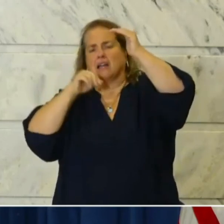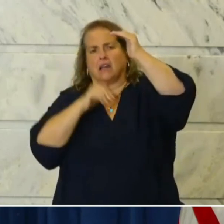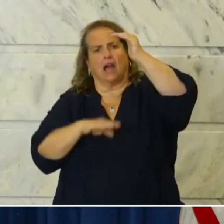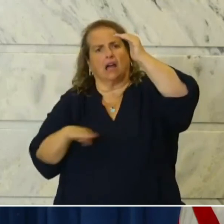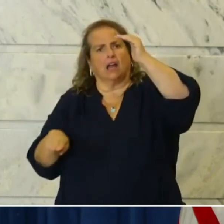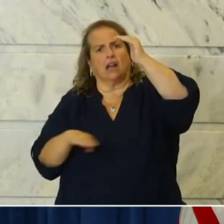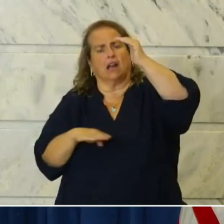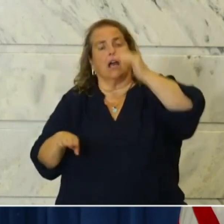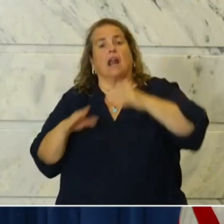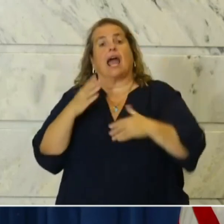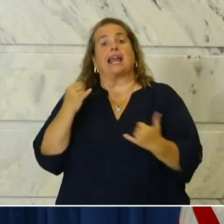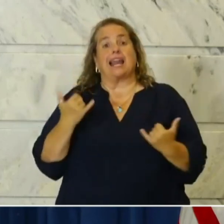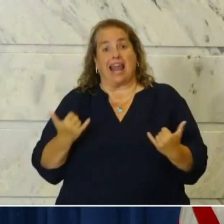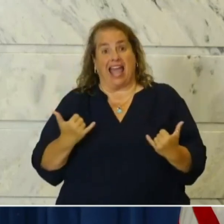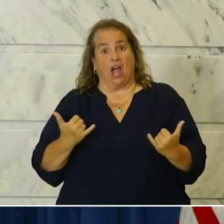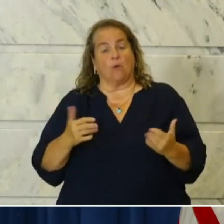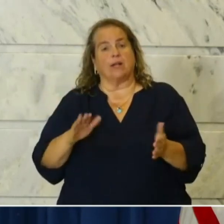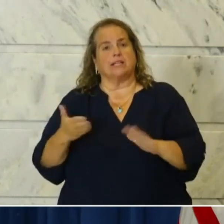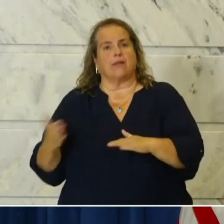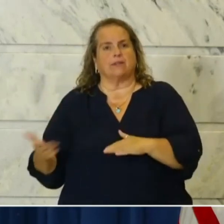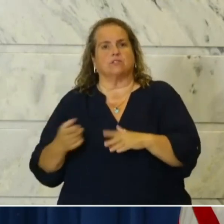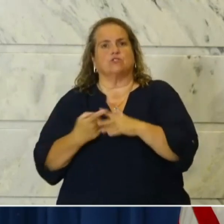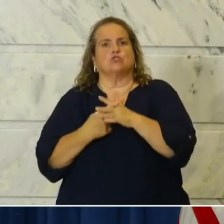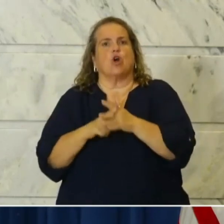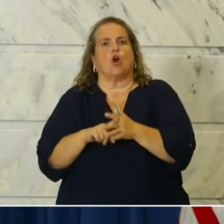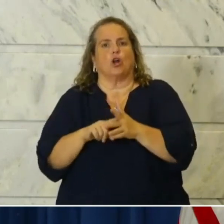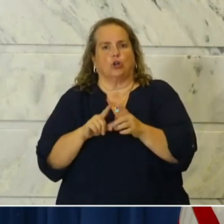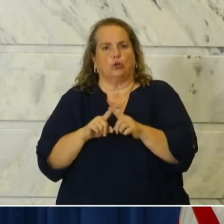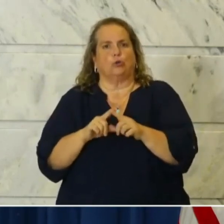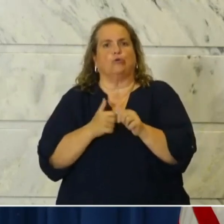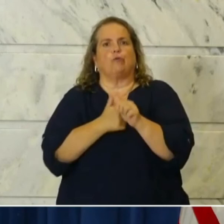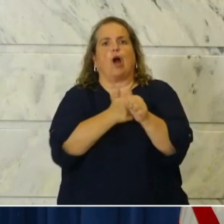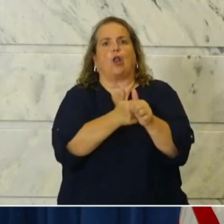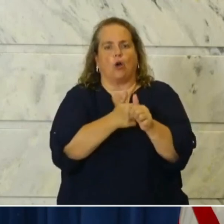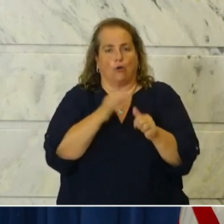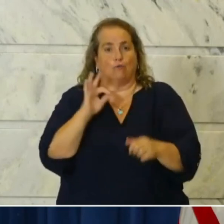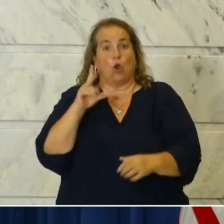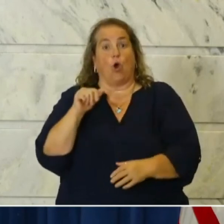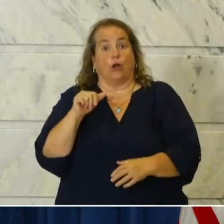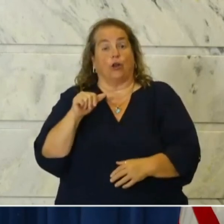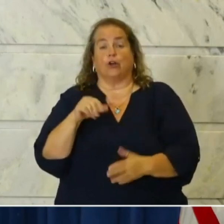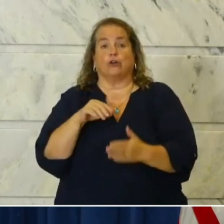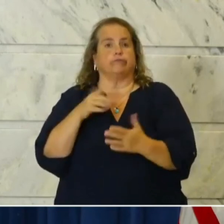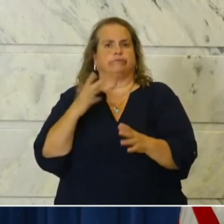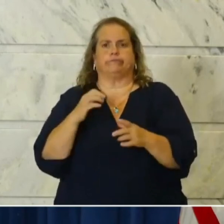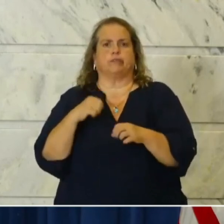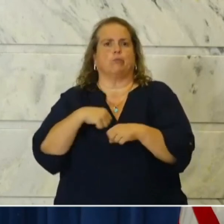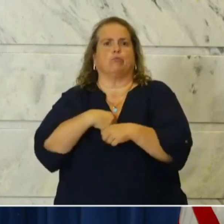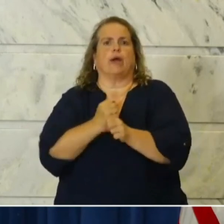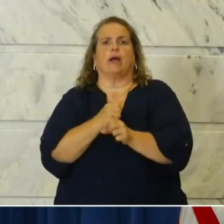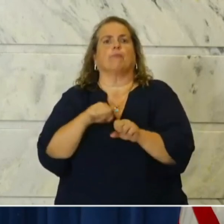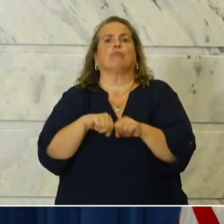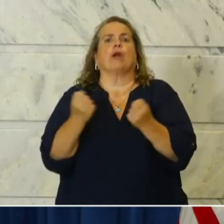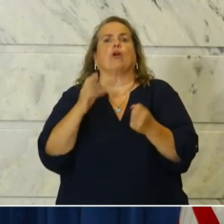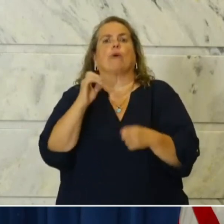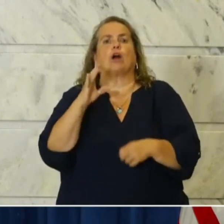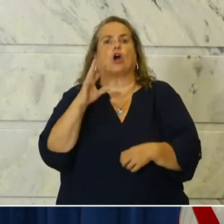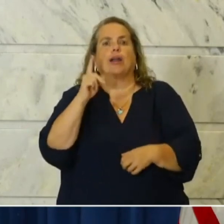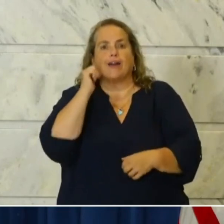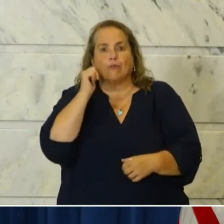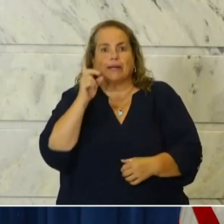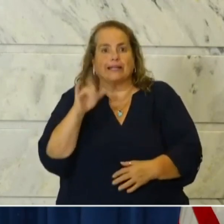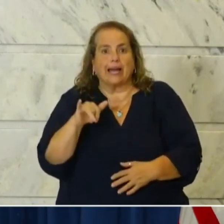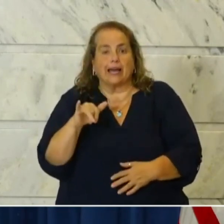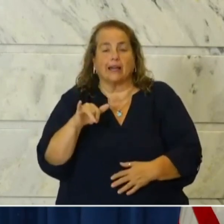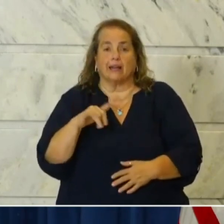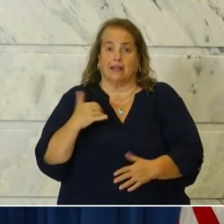I think Florida is setting their record just about every day. Then we're seeing a set of states that appear right on the heels of the Florida,